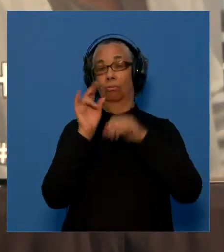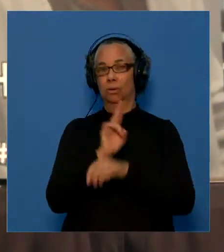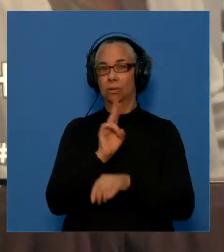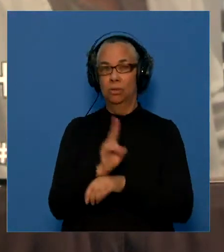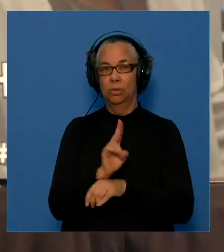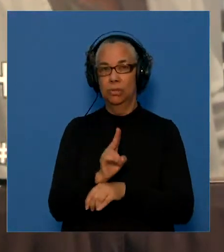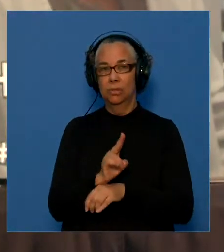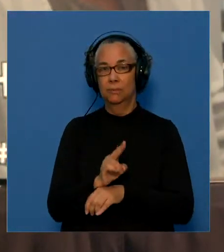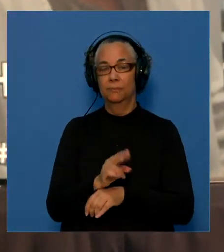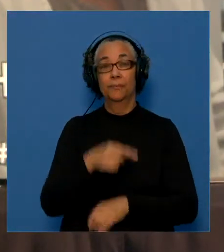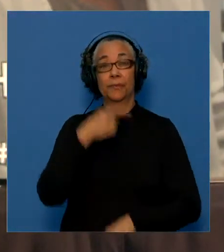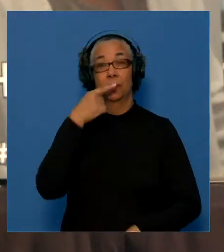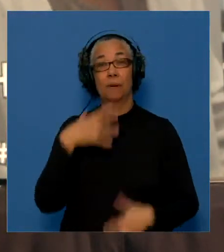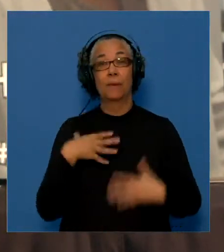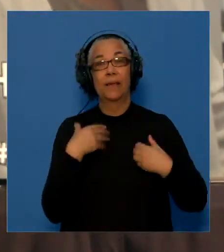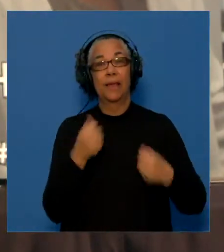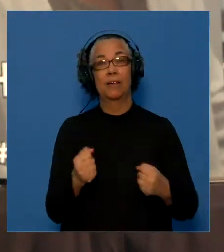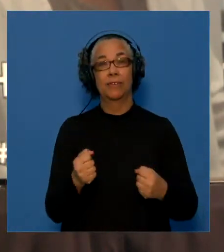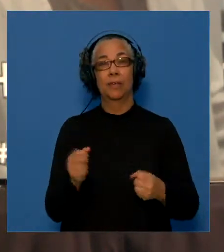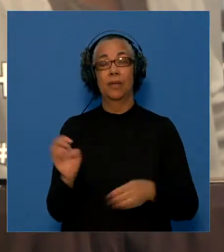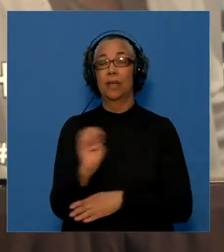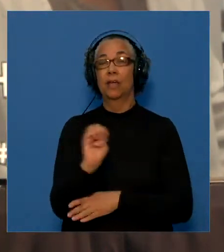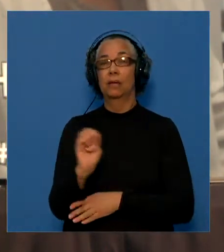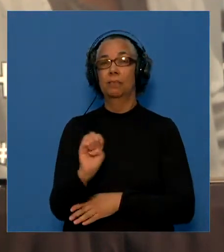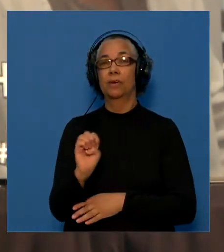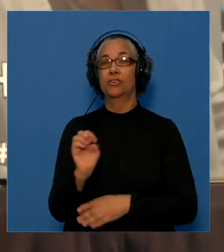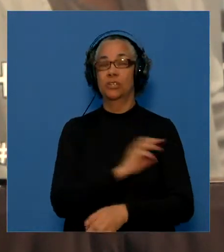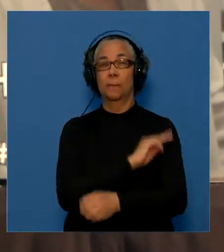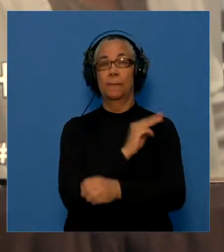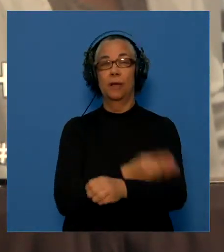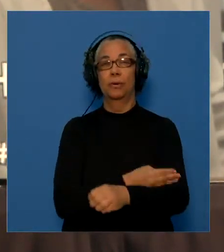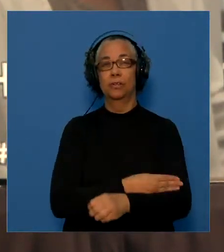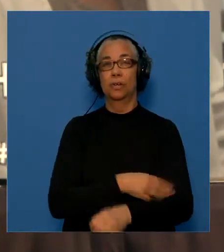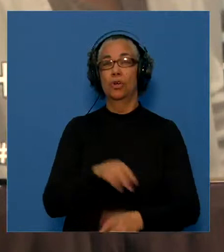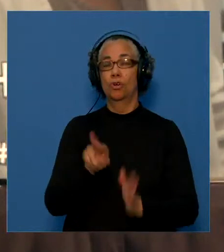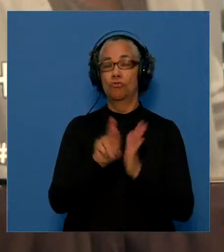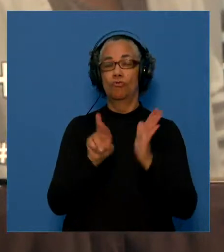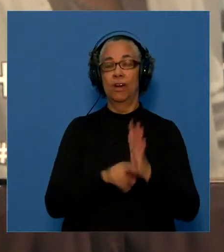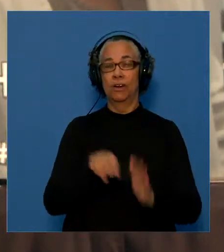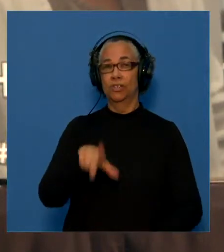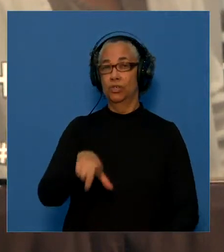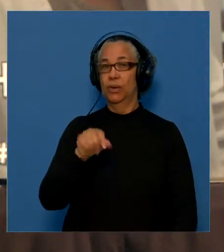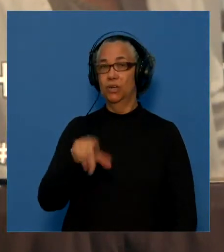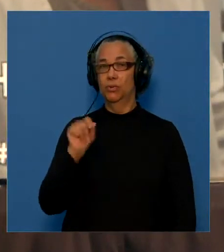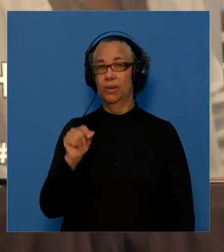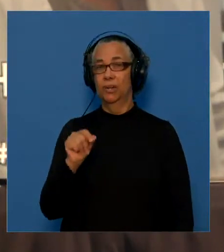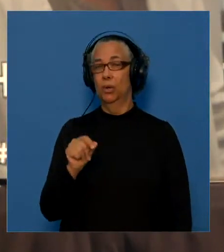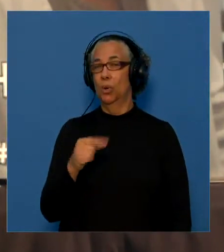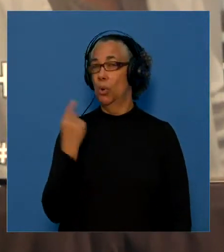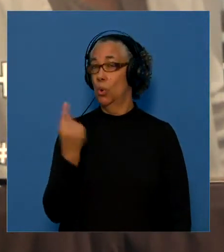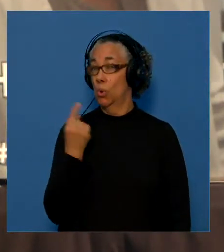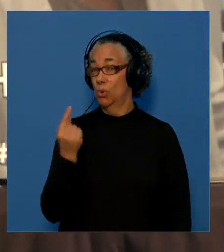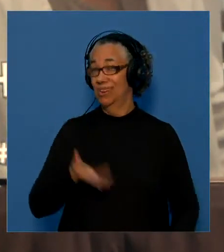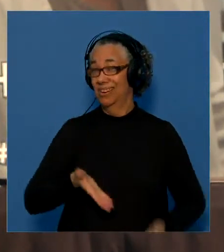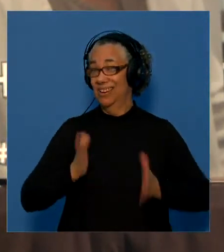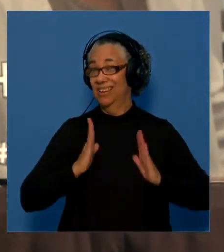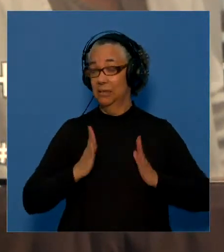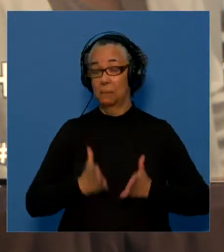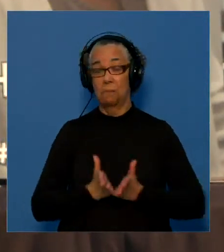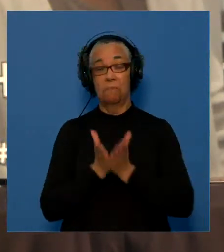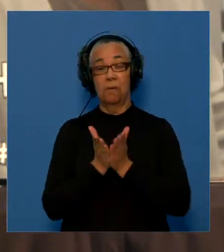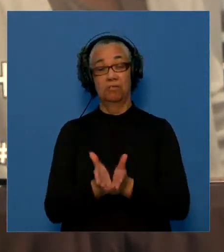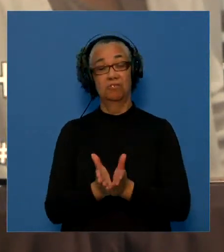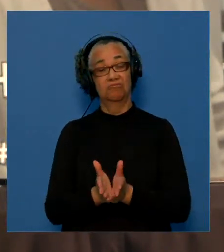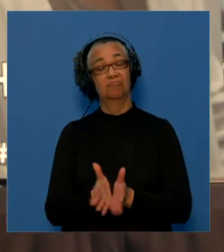Health COVID-19 Emergency Powers No. 3 Regulations 2020 only permits the use of boats for